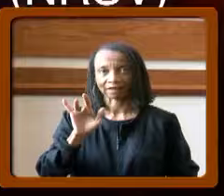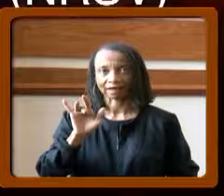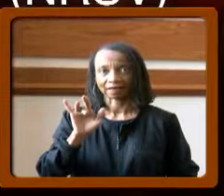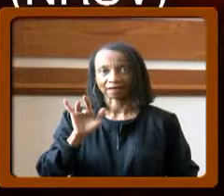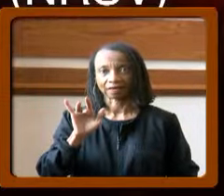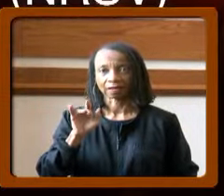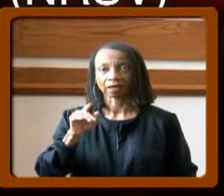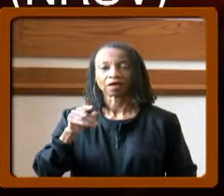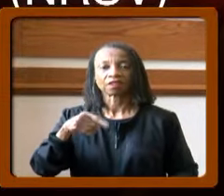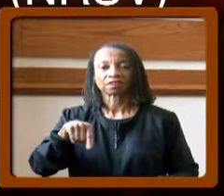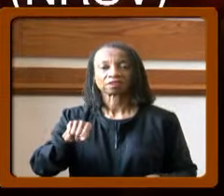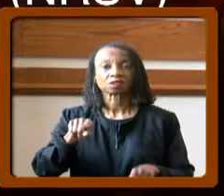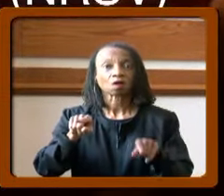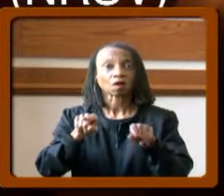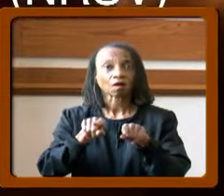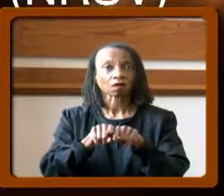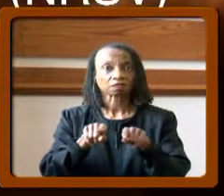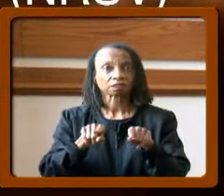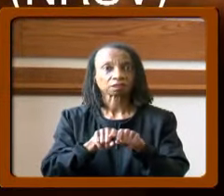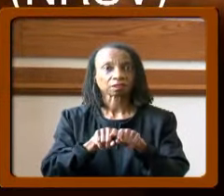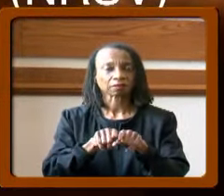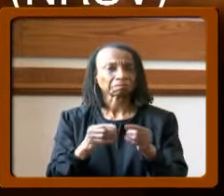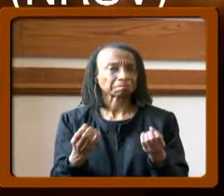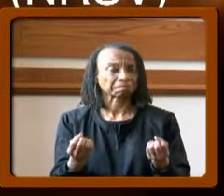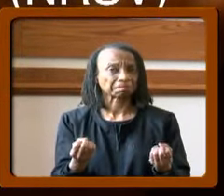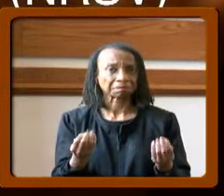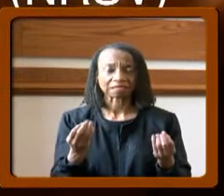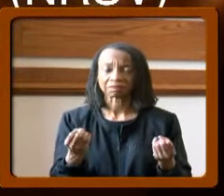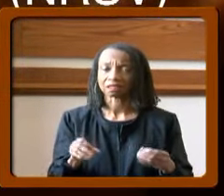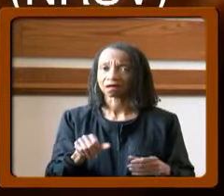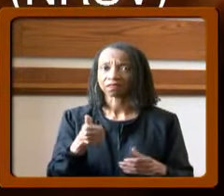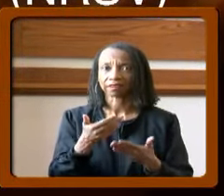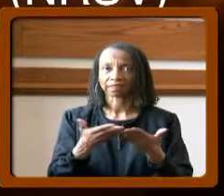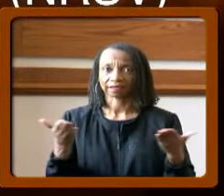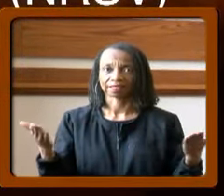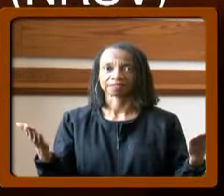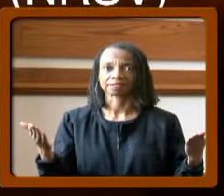25. But there are also many other things